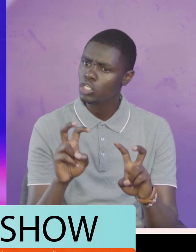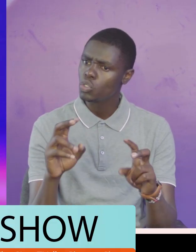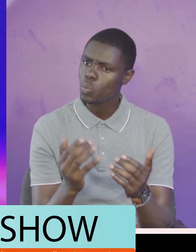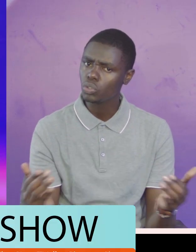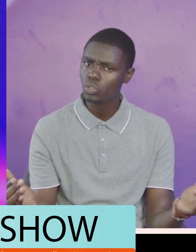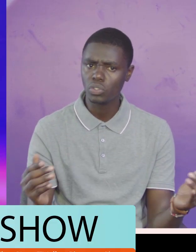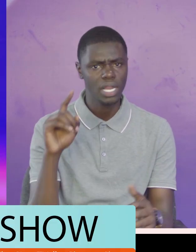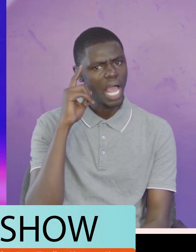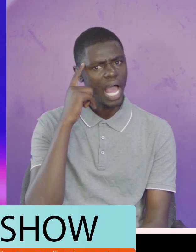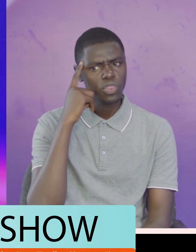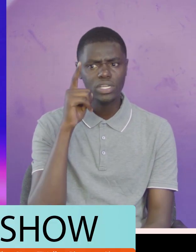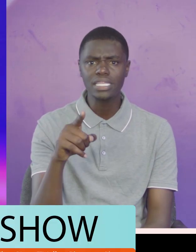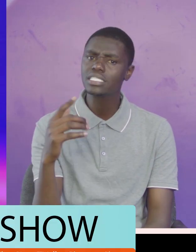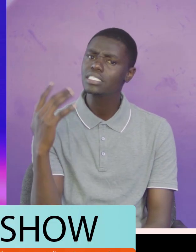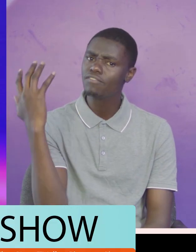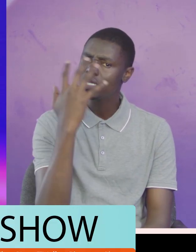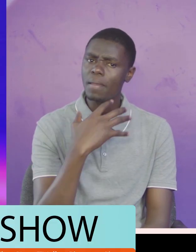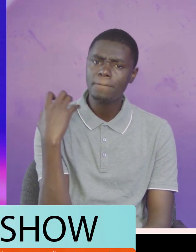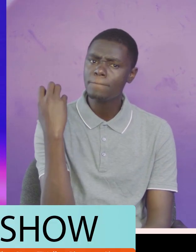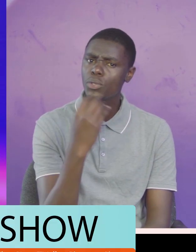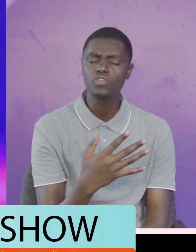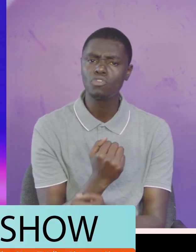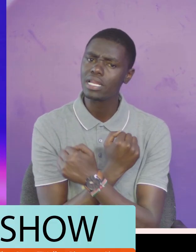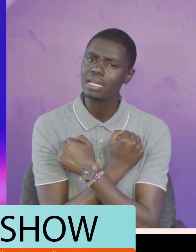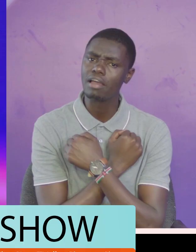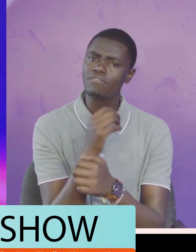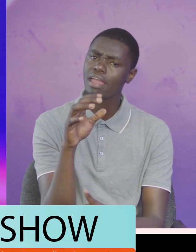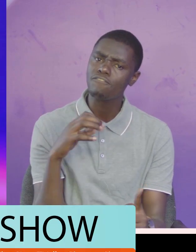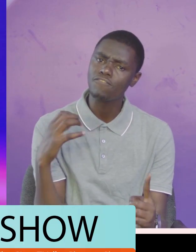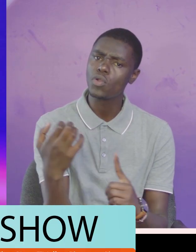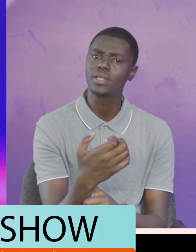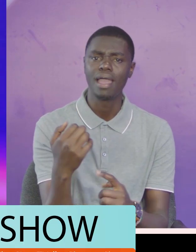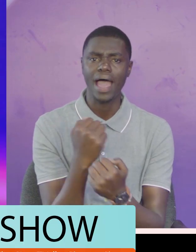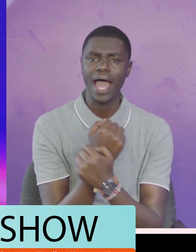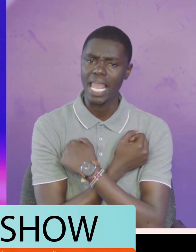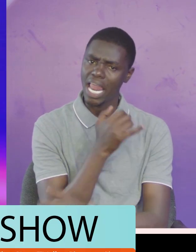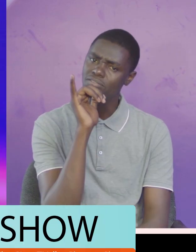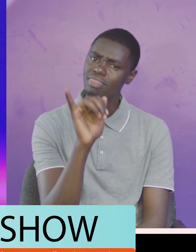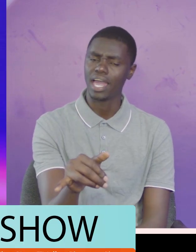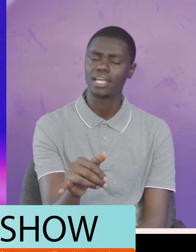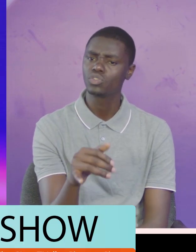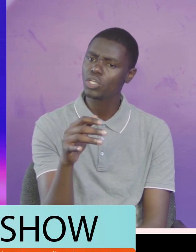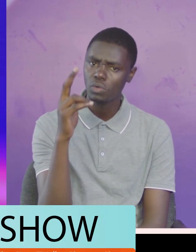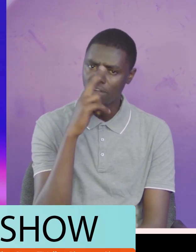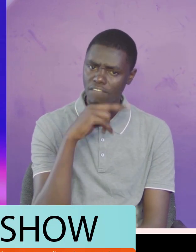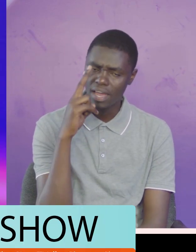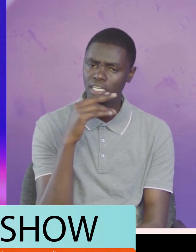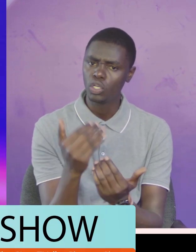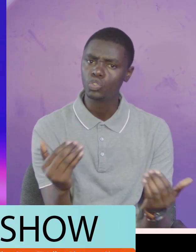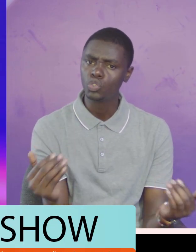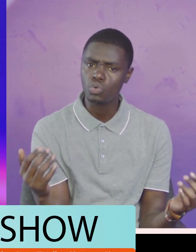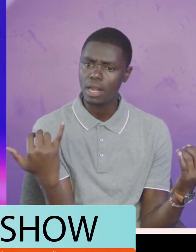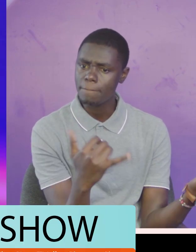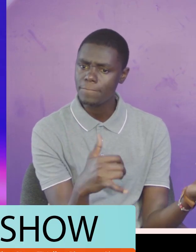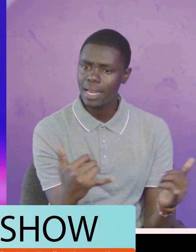the kids. And I thought it was such a sweet, loving, and friendly environment. I just loved it from the onset. It was fun, the